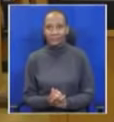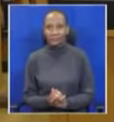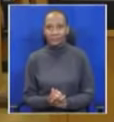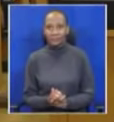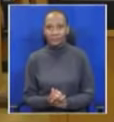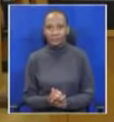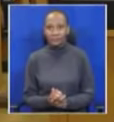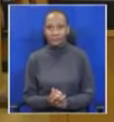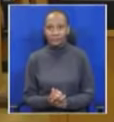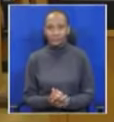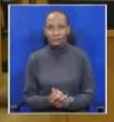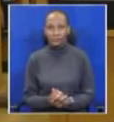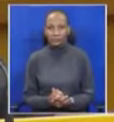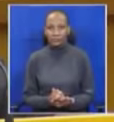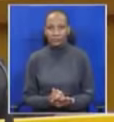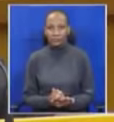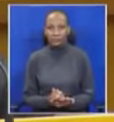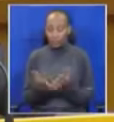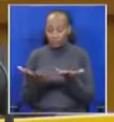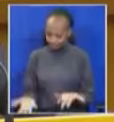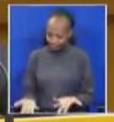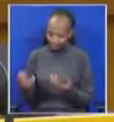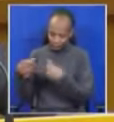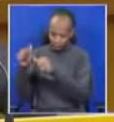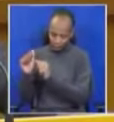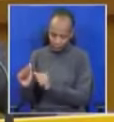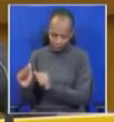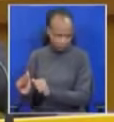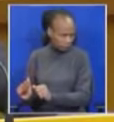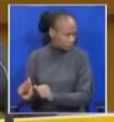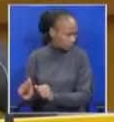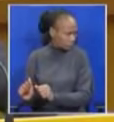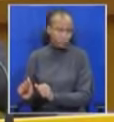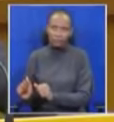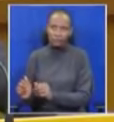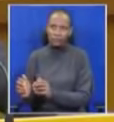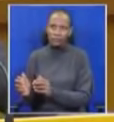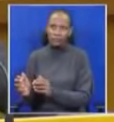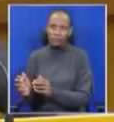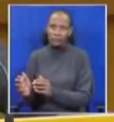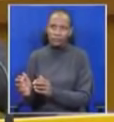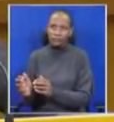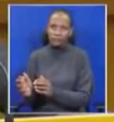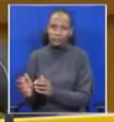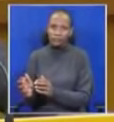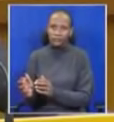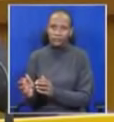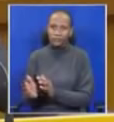So honorable House Chair. Order, honorable members.